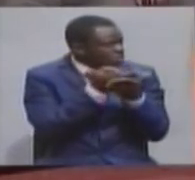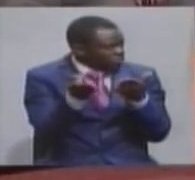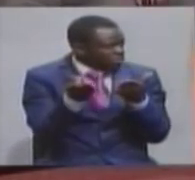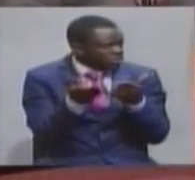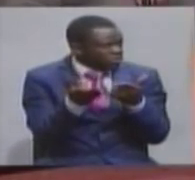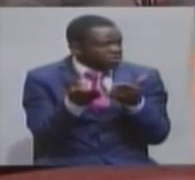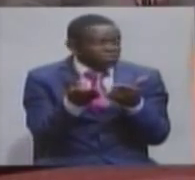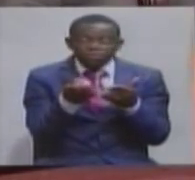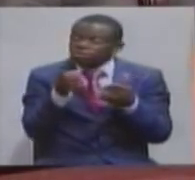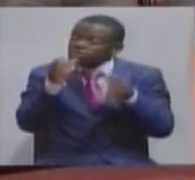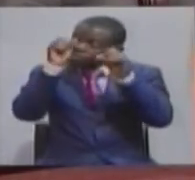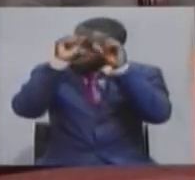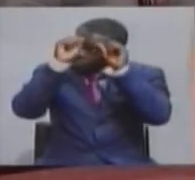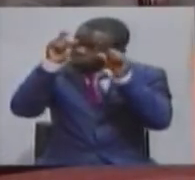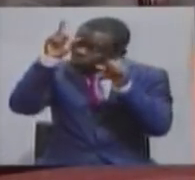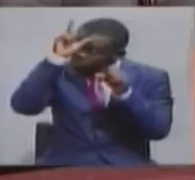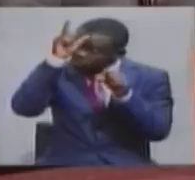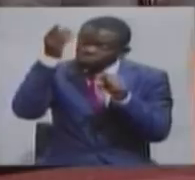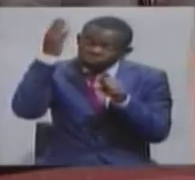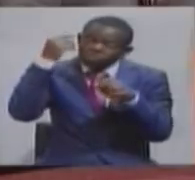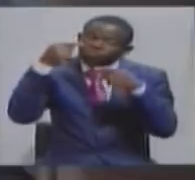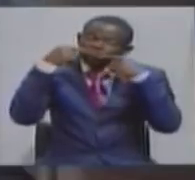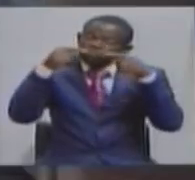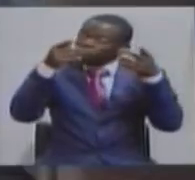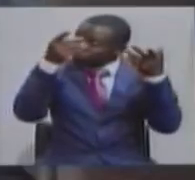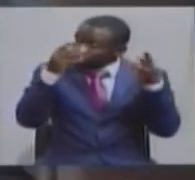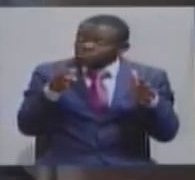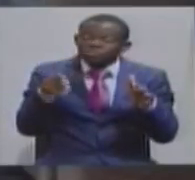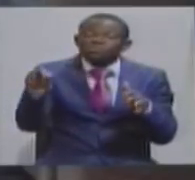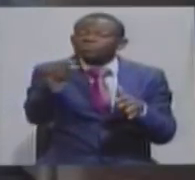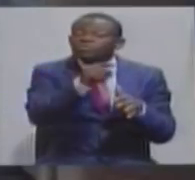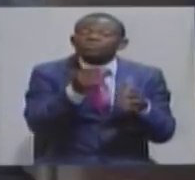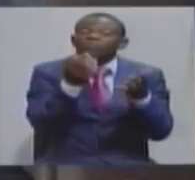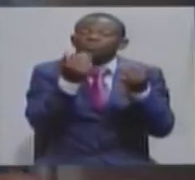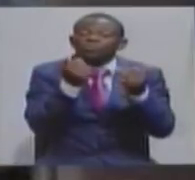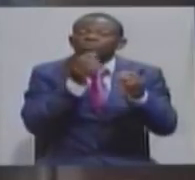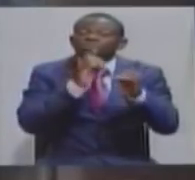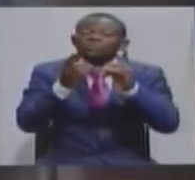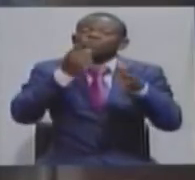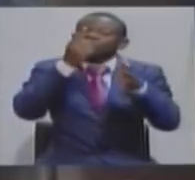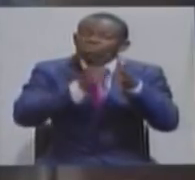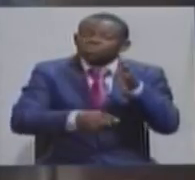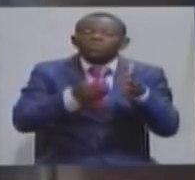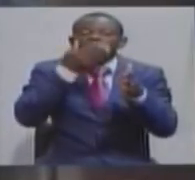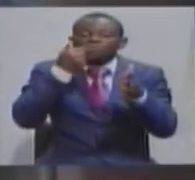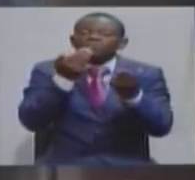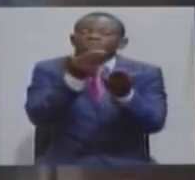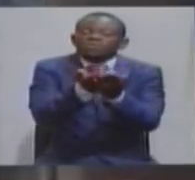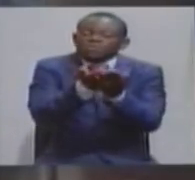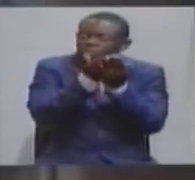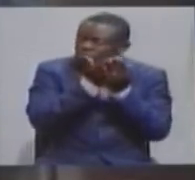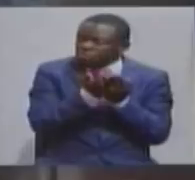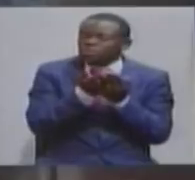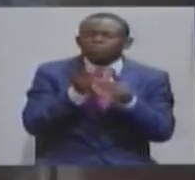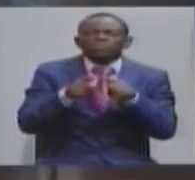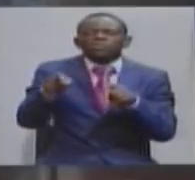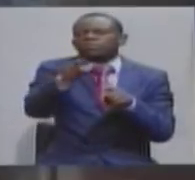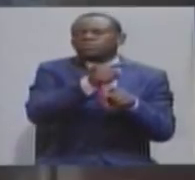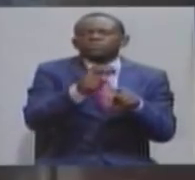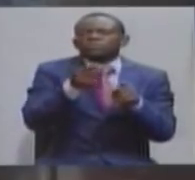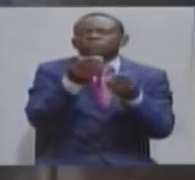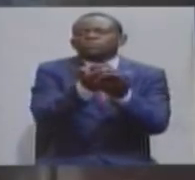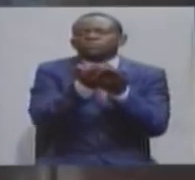us to discuss. And nobody brought them forward. Nobody. Everybody was just talking at cross purposes. But now that